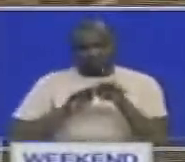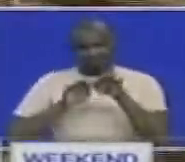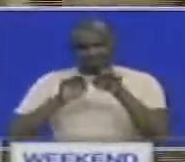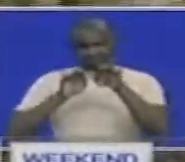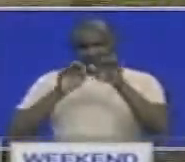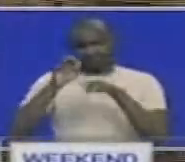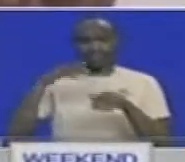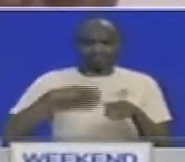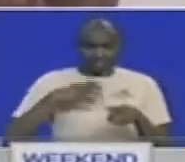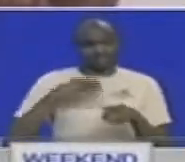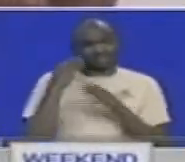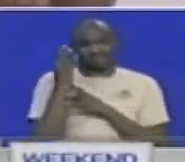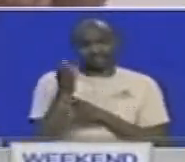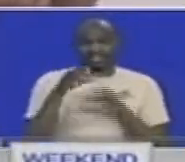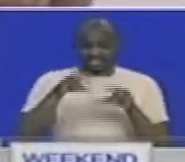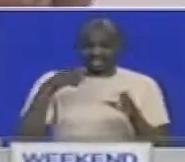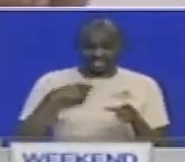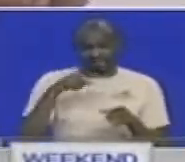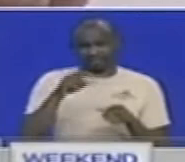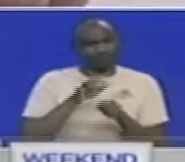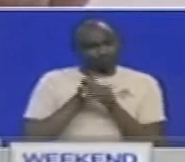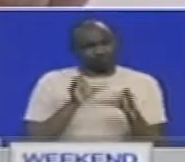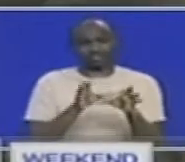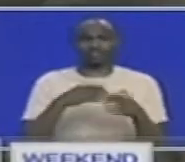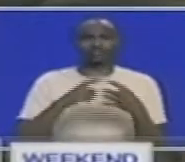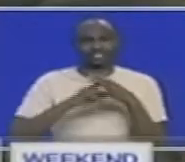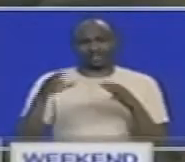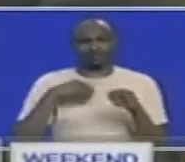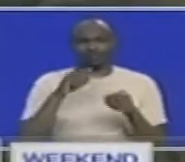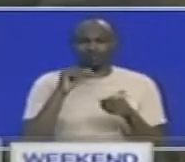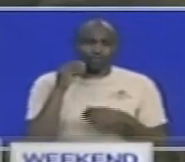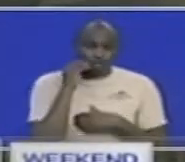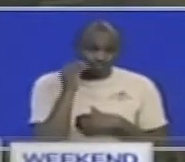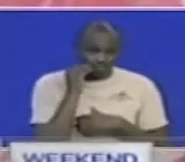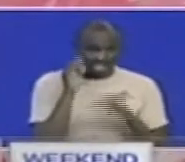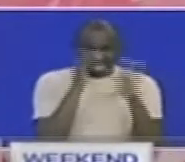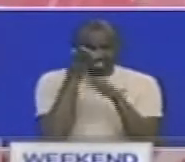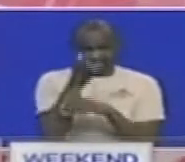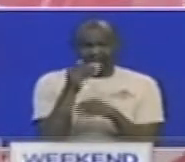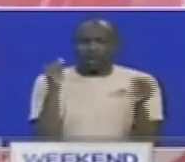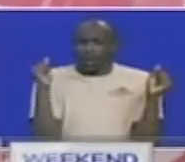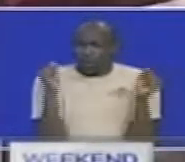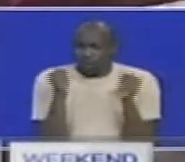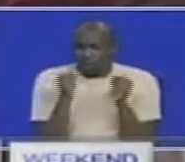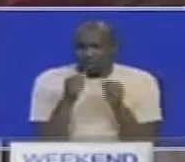shelter here, also forced to leave their homes and hide in the hills. It is too cold for them here.